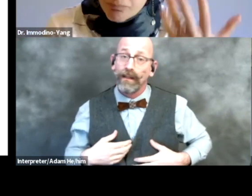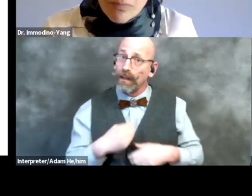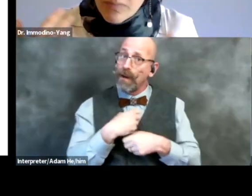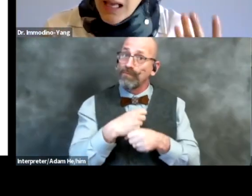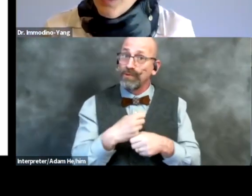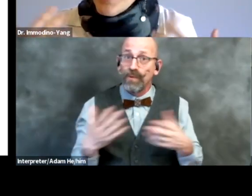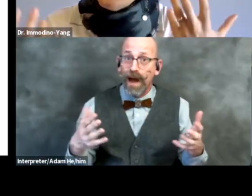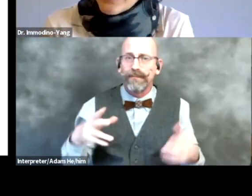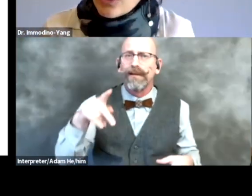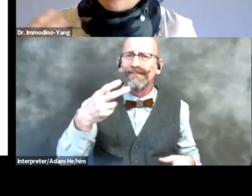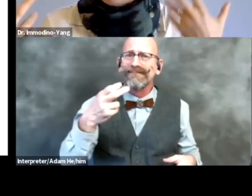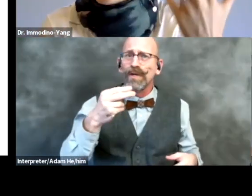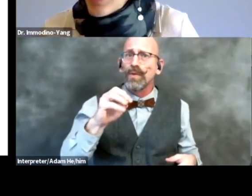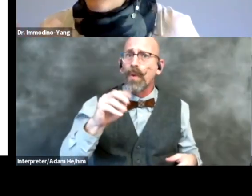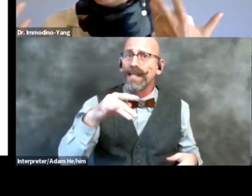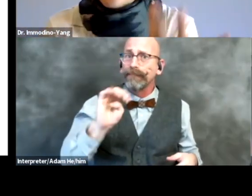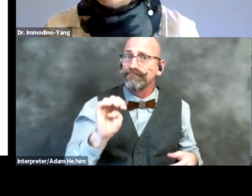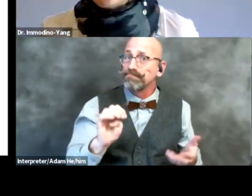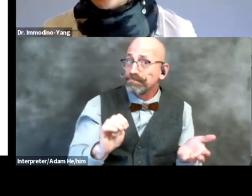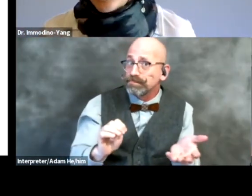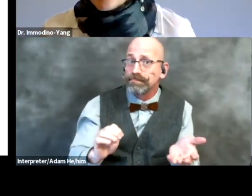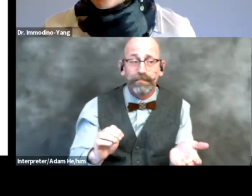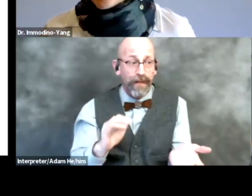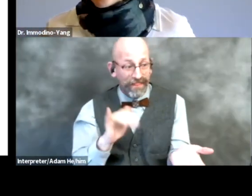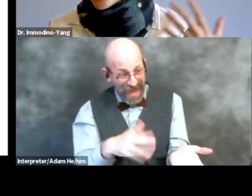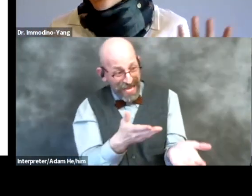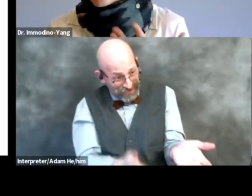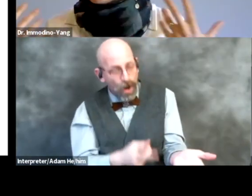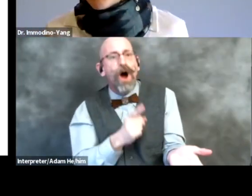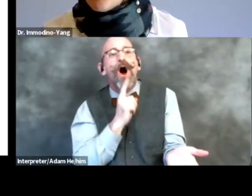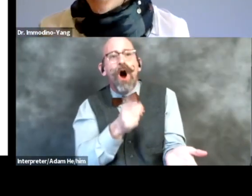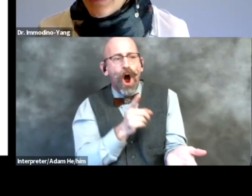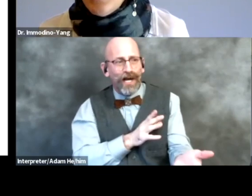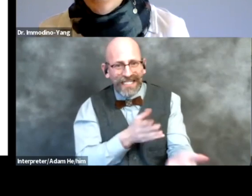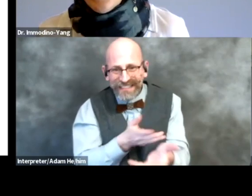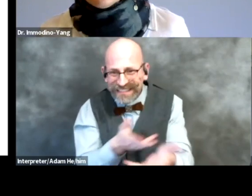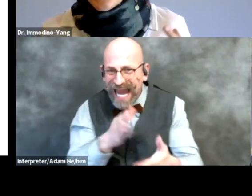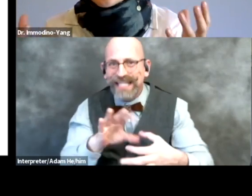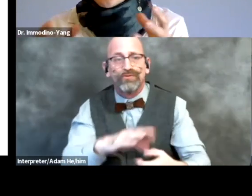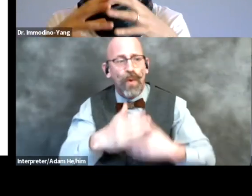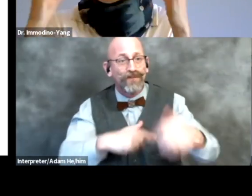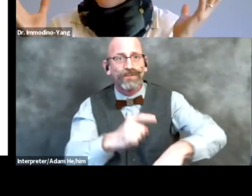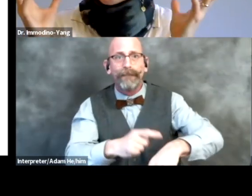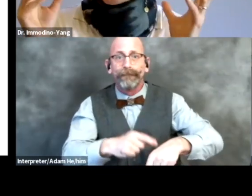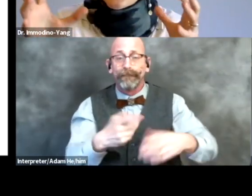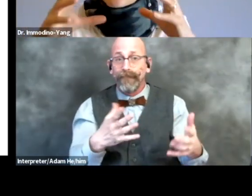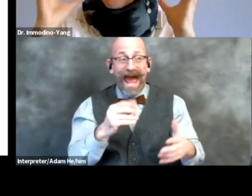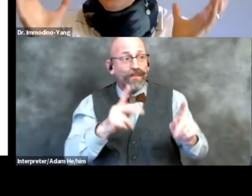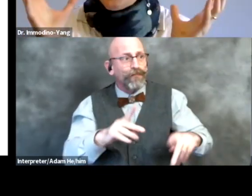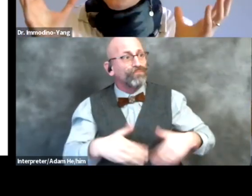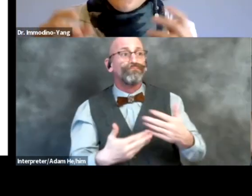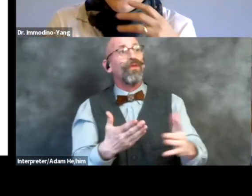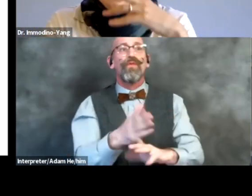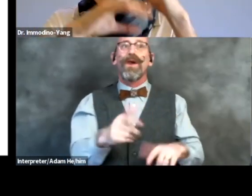then engaged over time and changed over time as the person goes about living. And so what Margaret's done